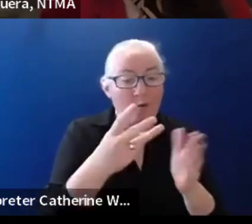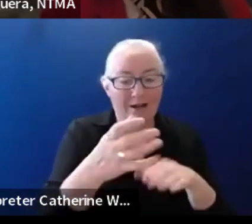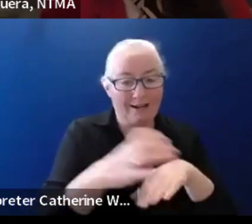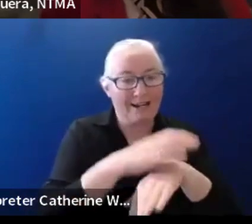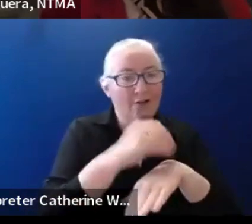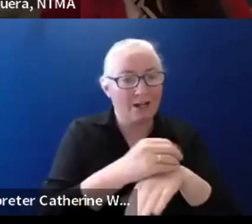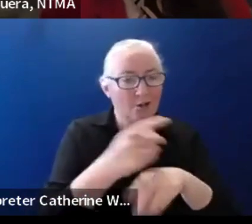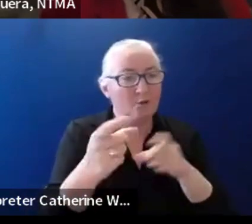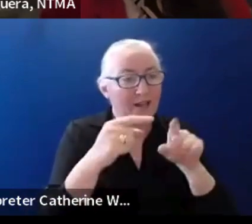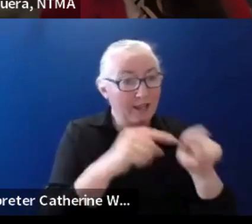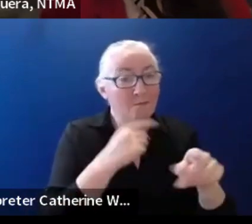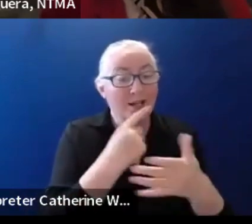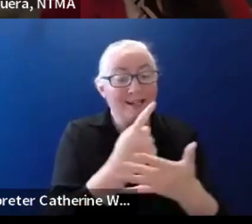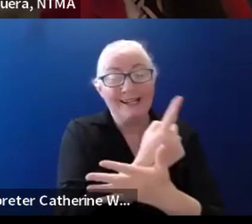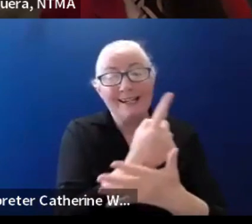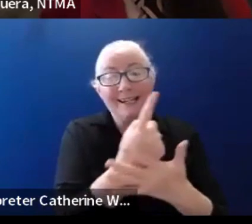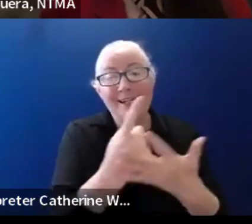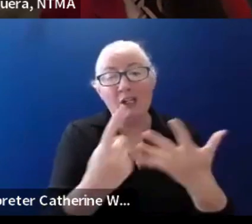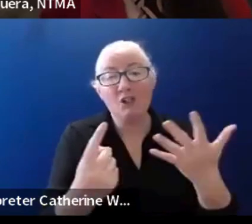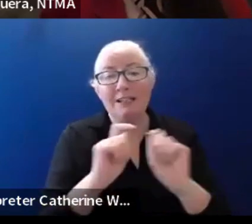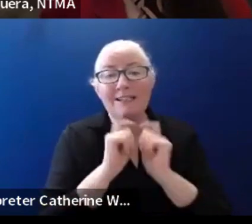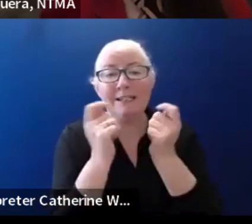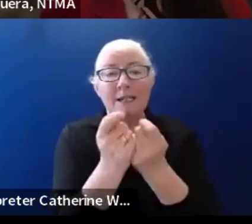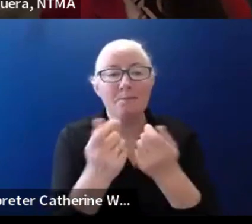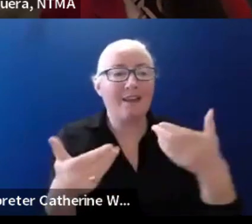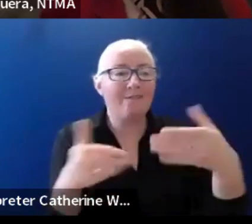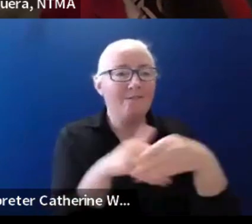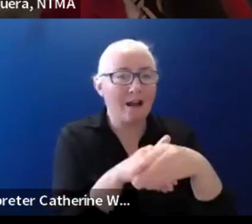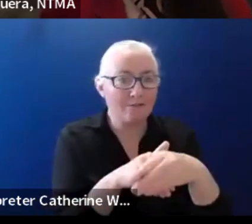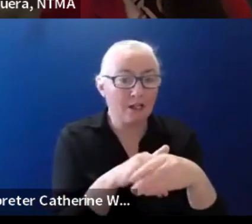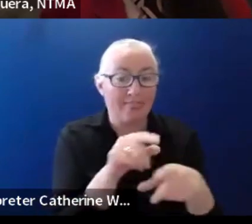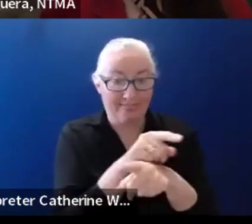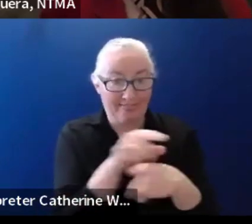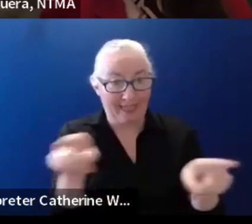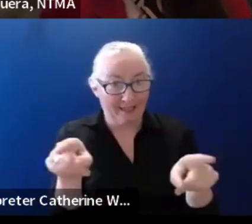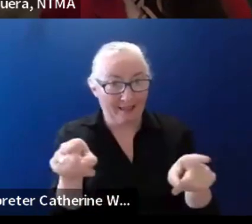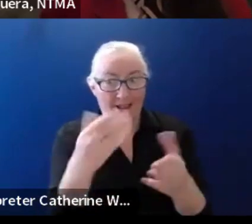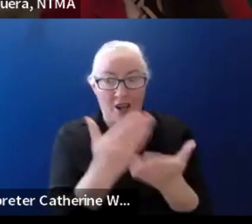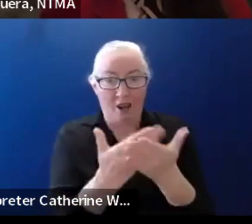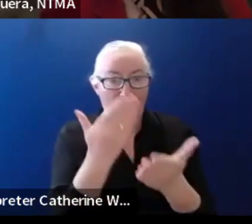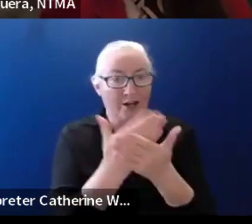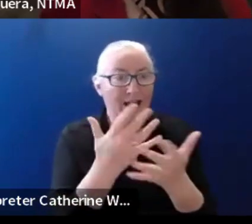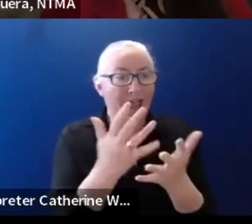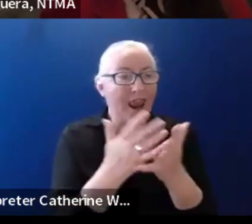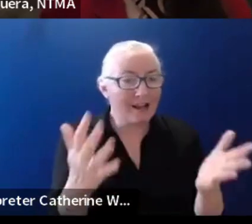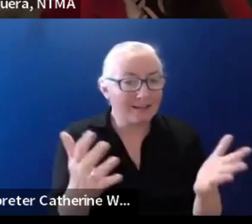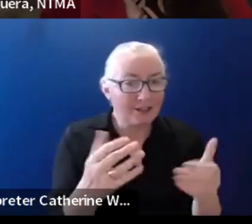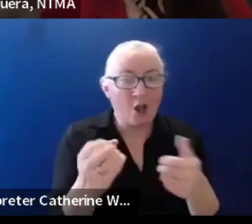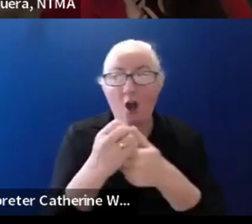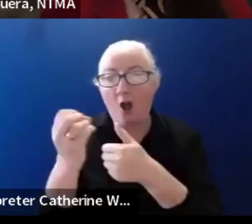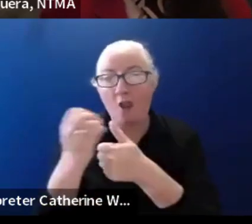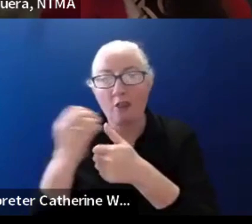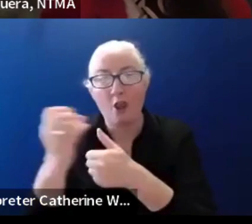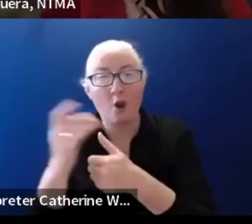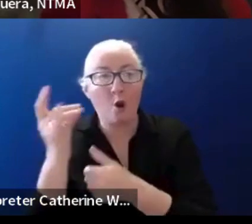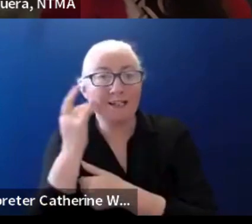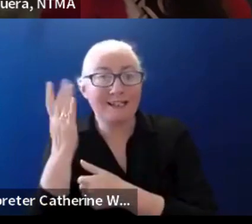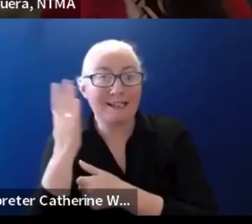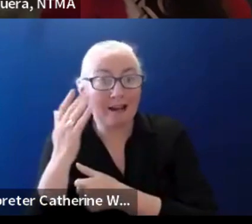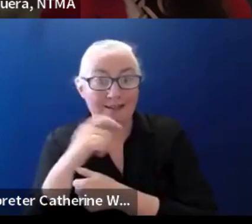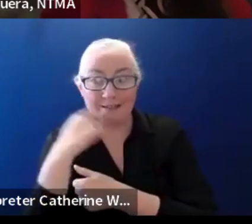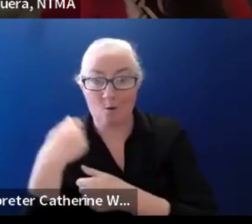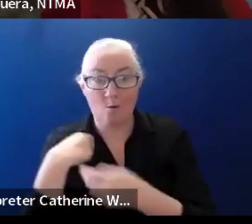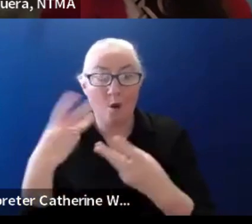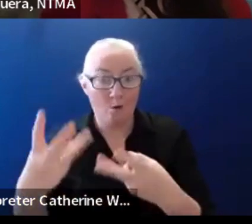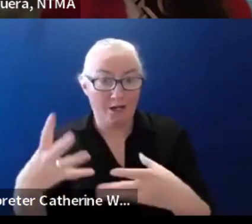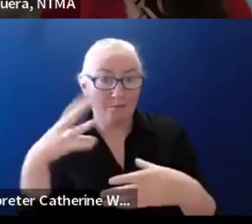so. But each of our teams have been involved, have really learned a lot. All of our other hotels are like, we want to be involved in